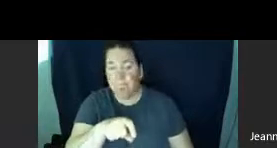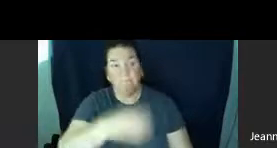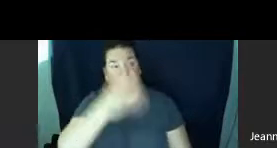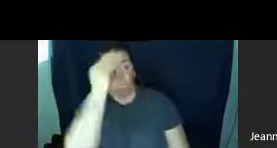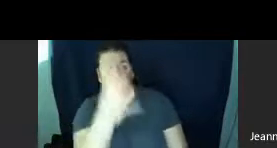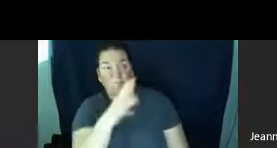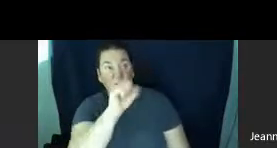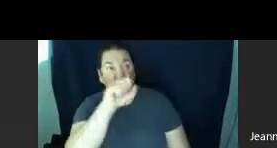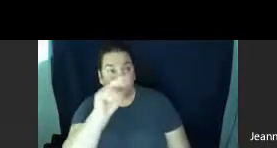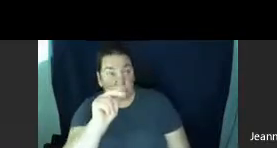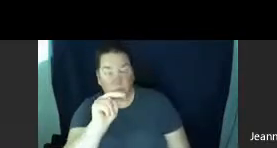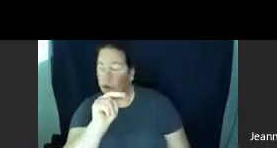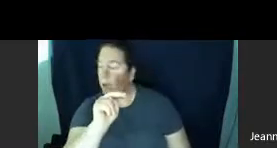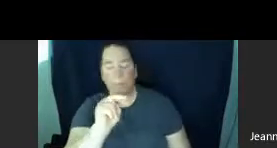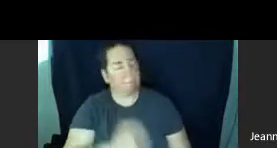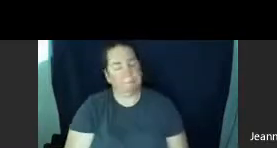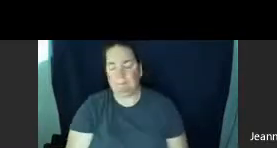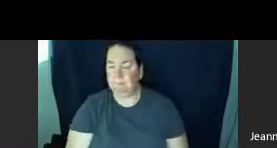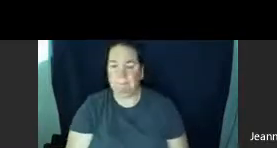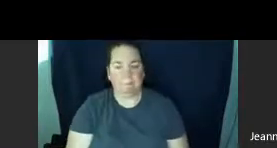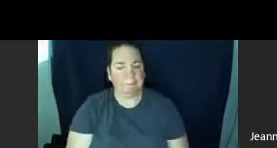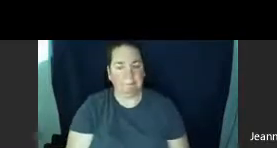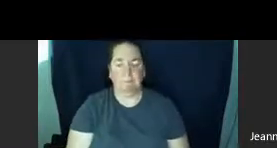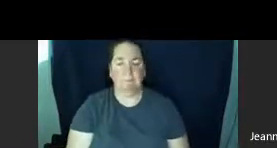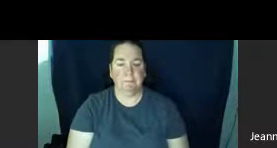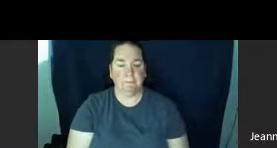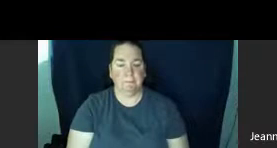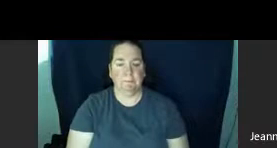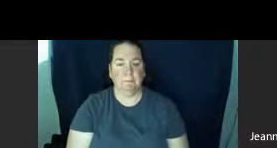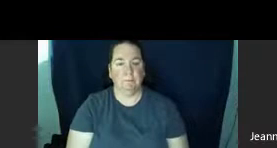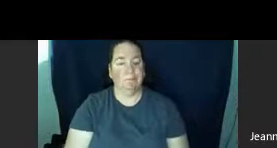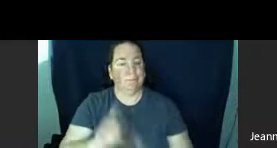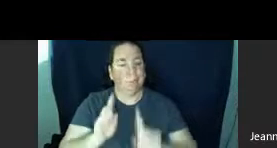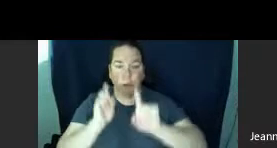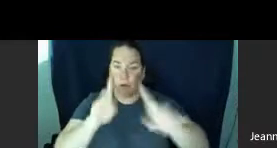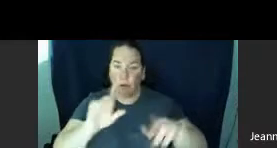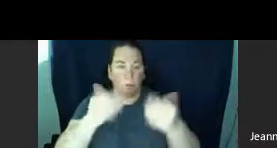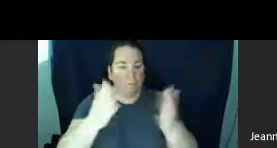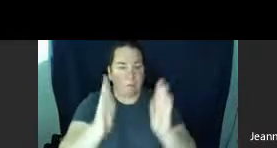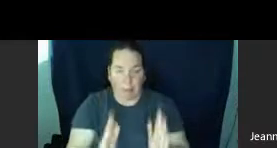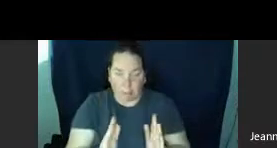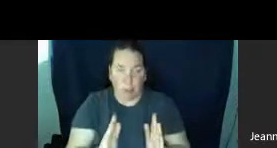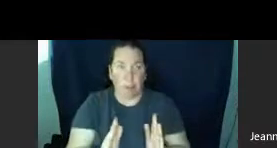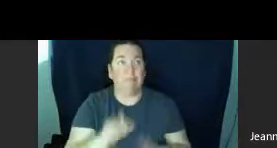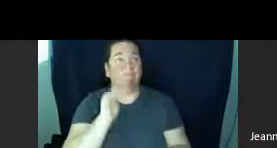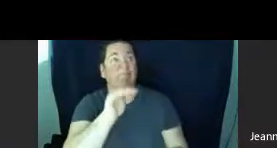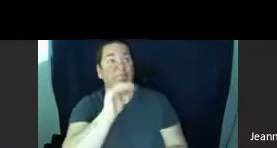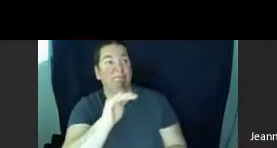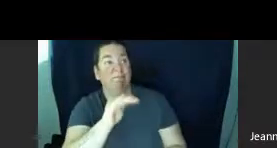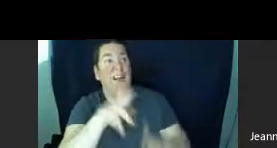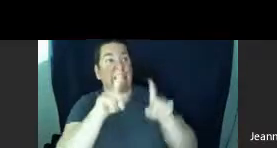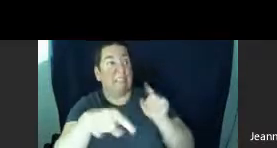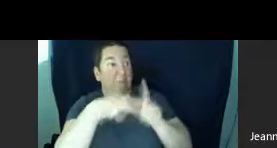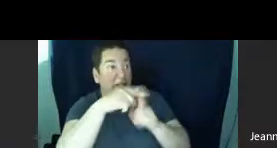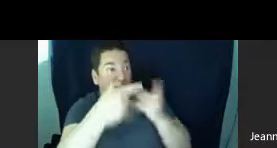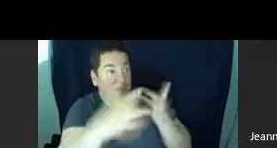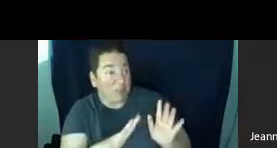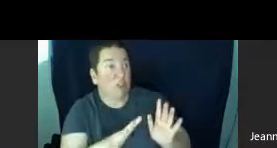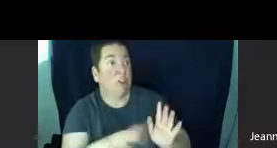number. Basically, you should just be able to go to your provider and say, I tested positive, and if